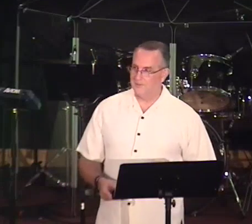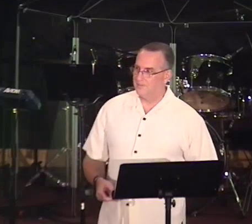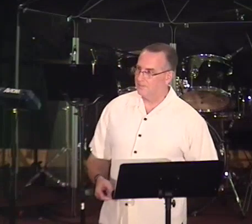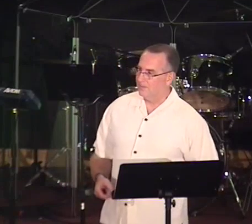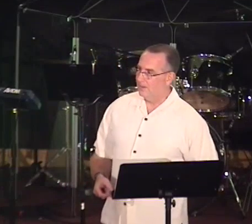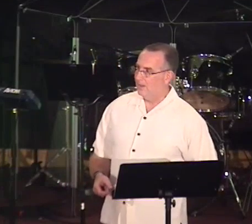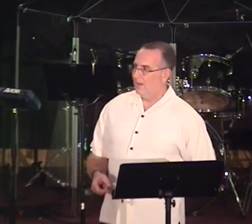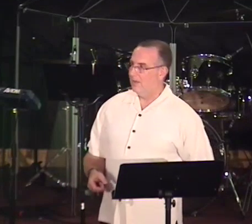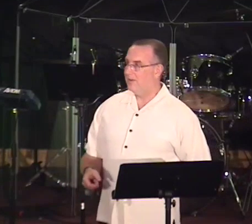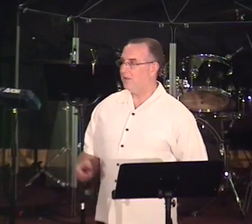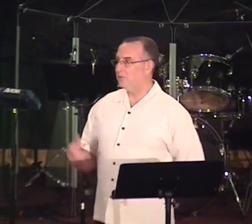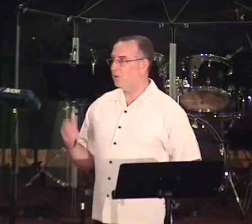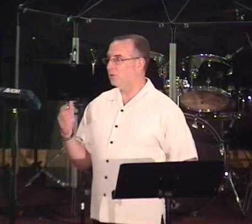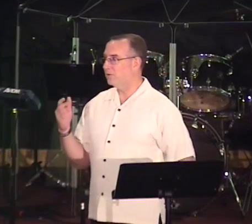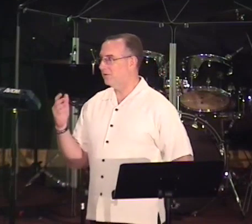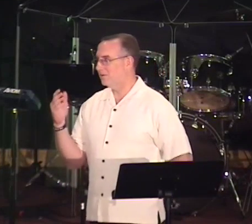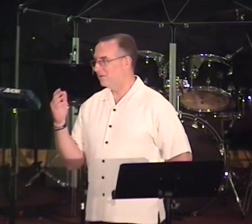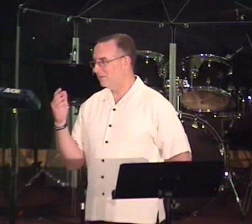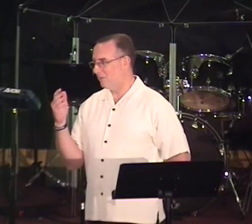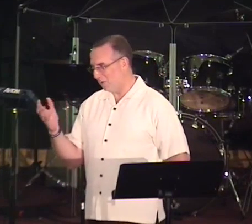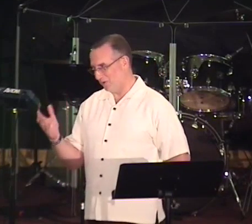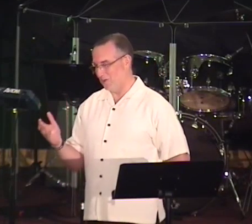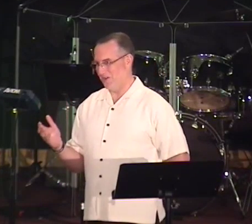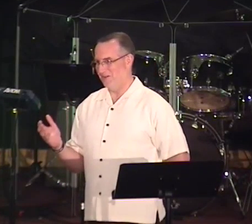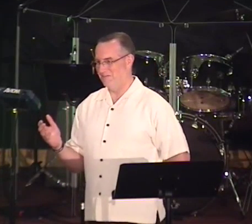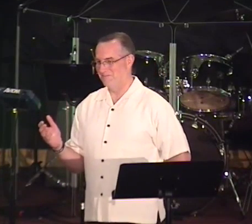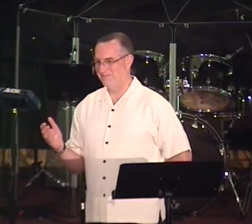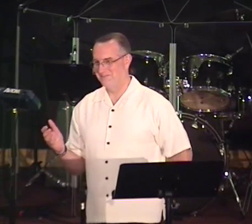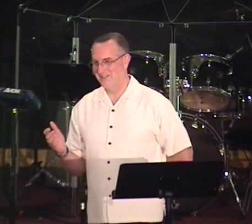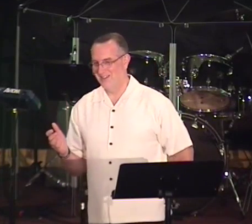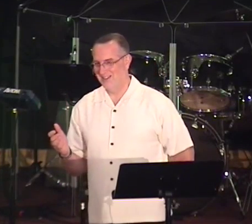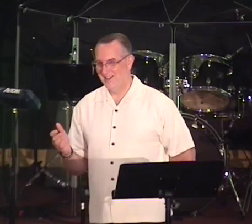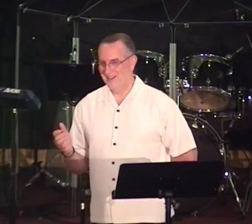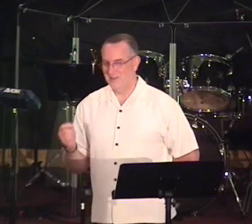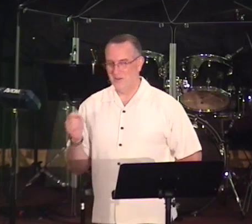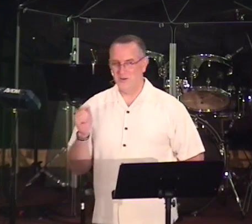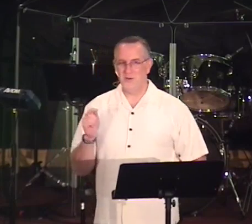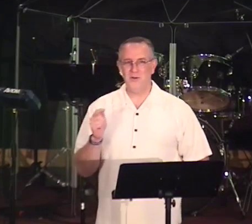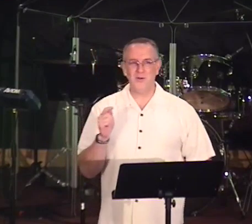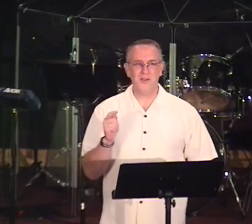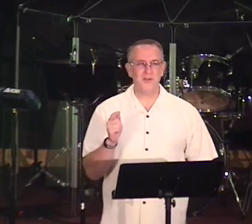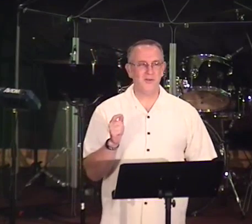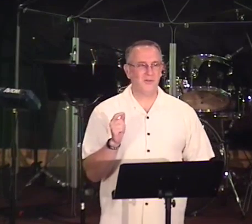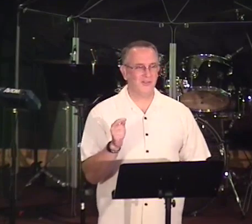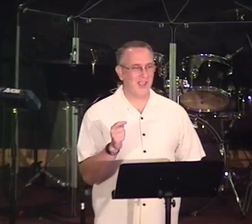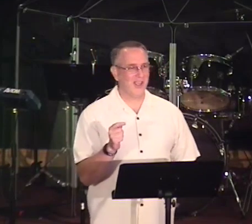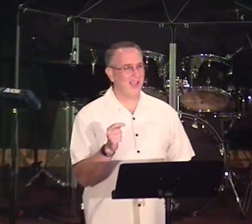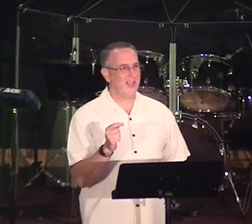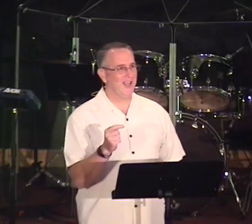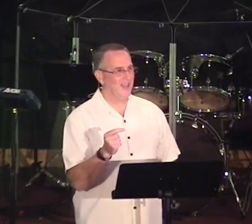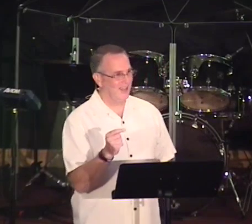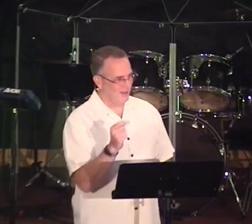prophets. And then he gets real personal with them. But